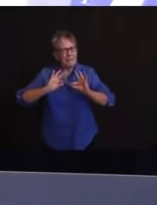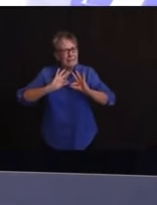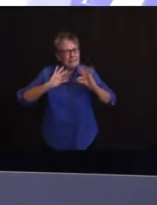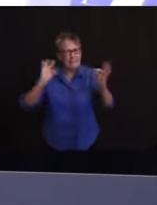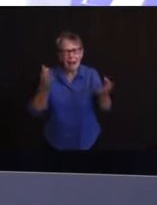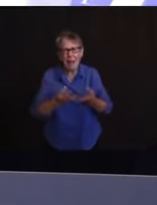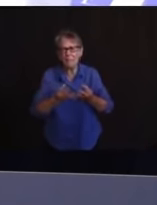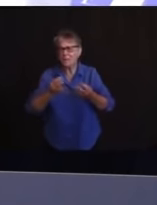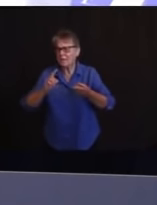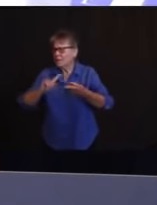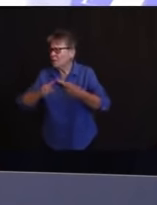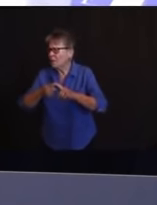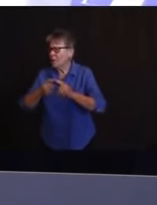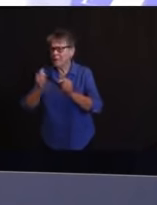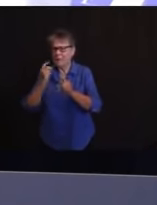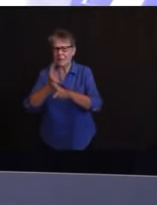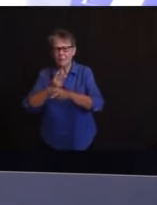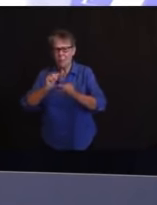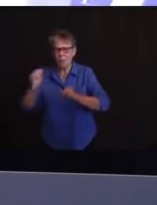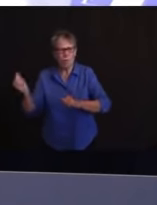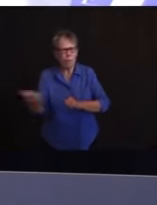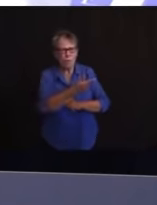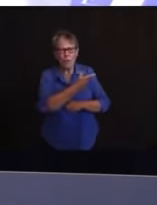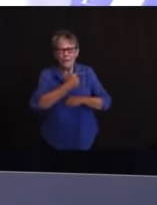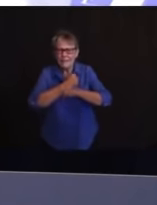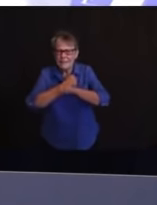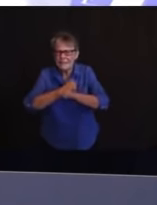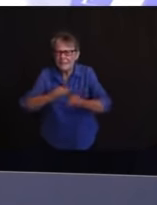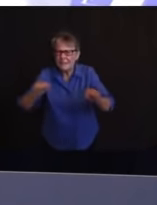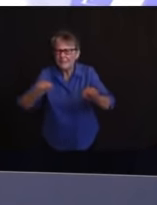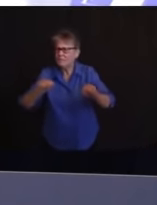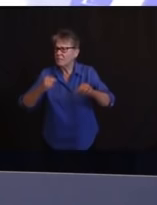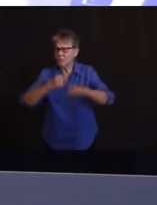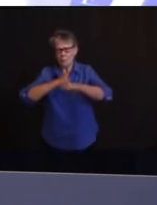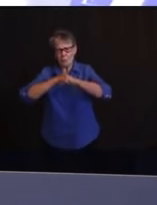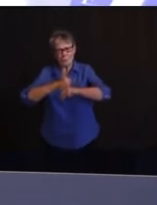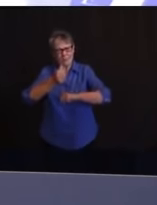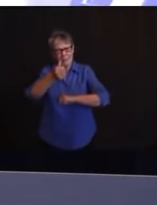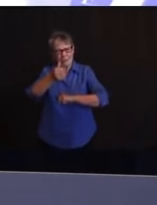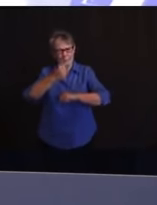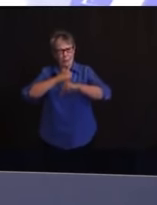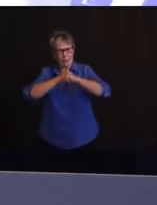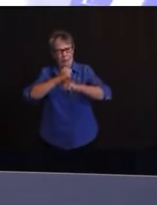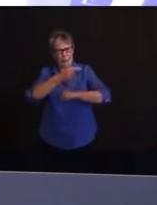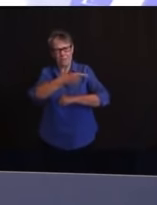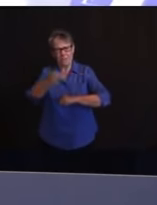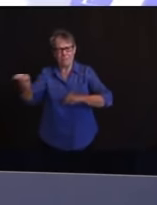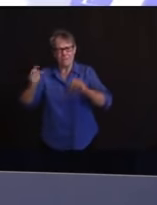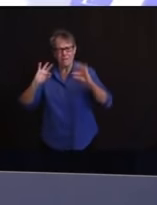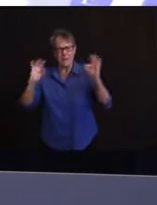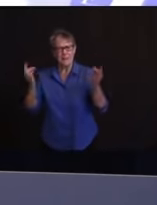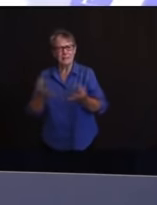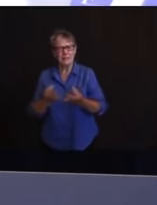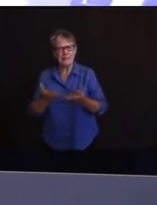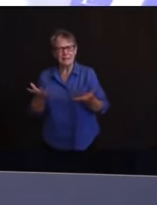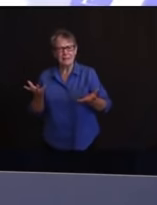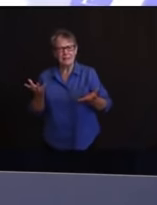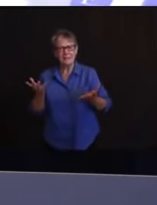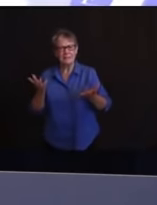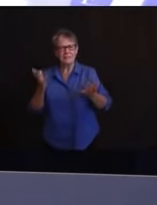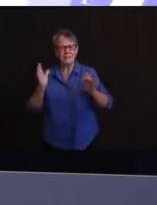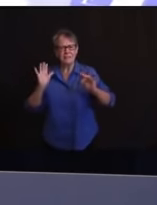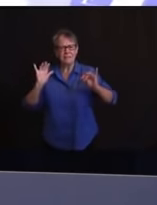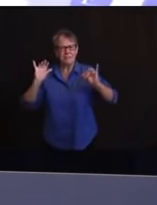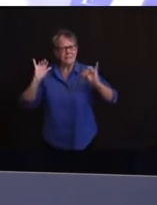protect our health and theirs. It is vital that young people understand that they are part of the solution to the